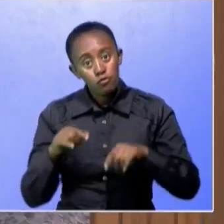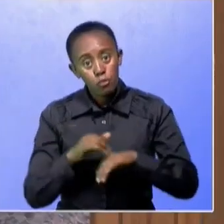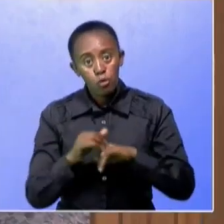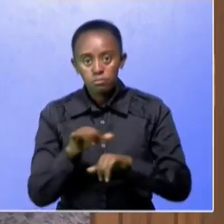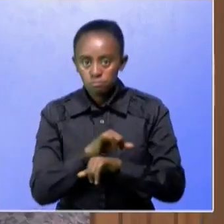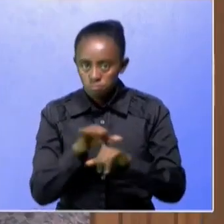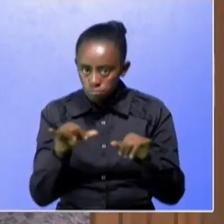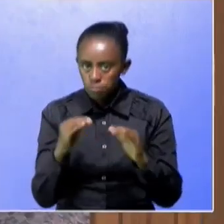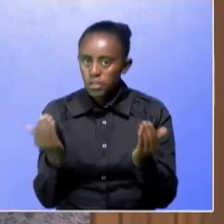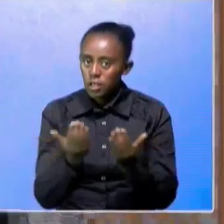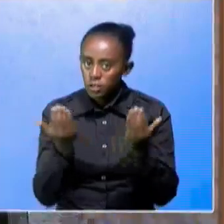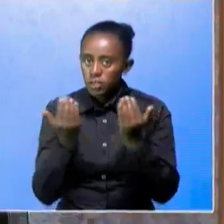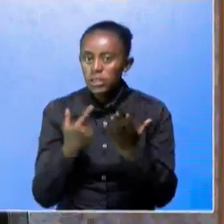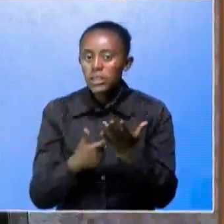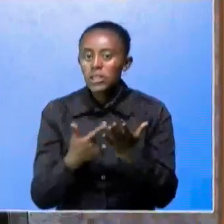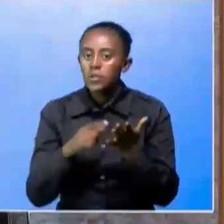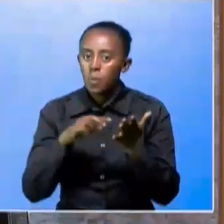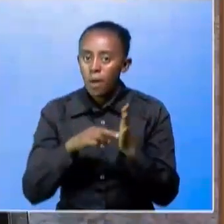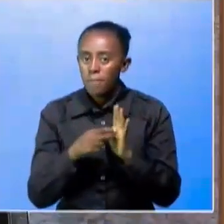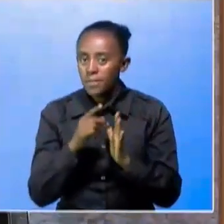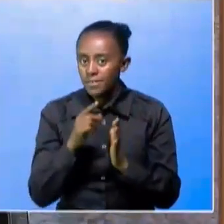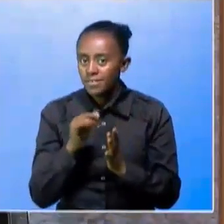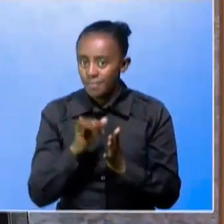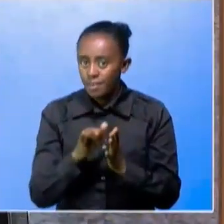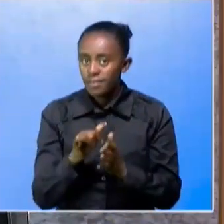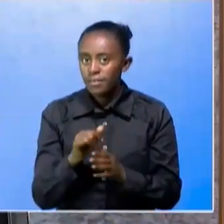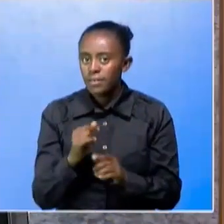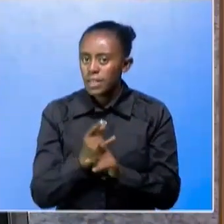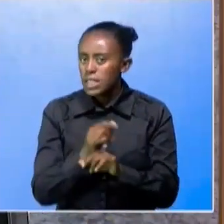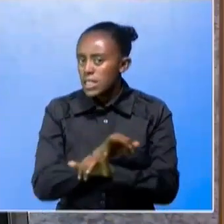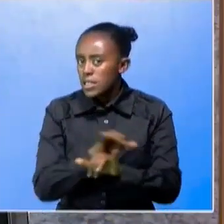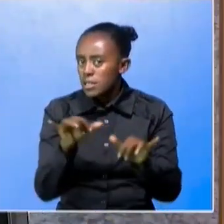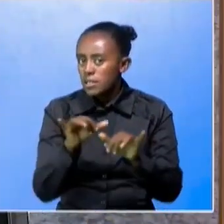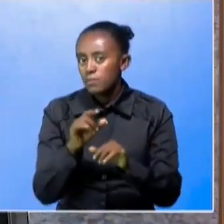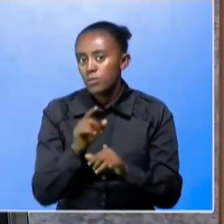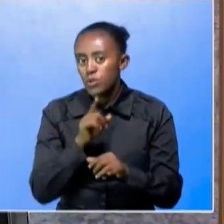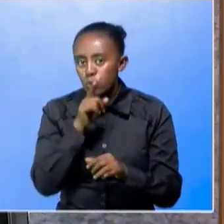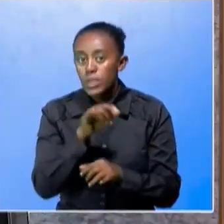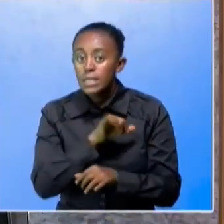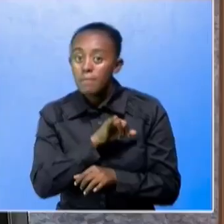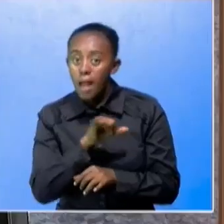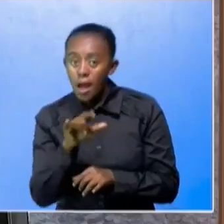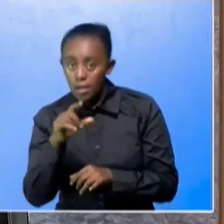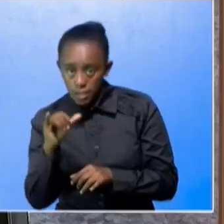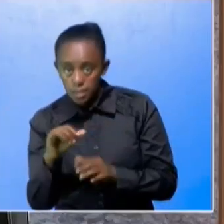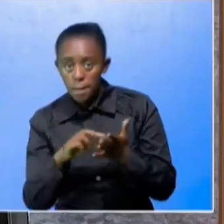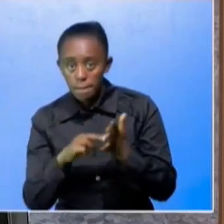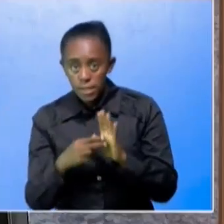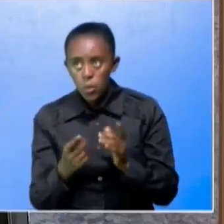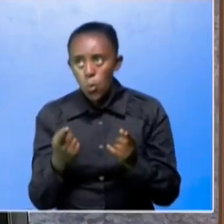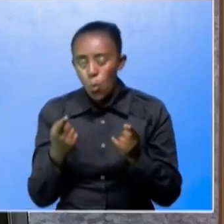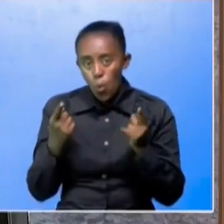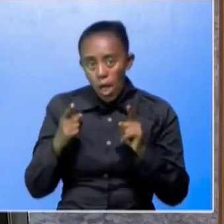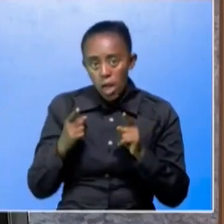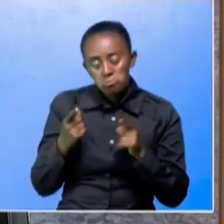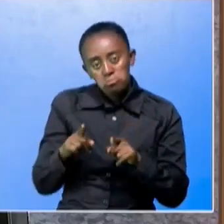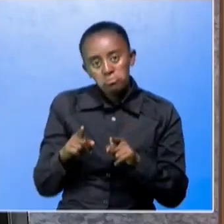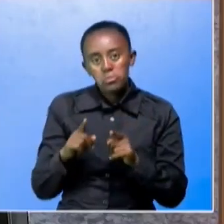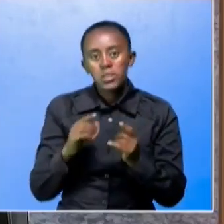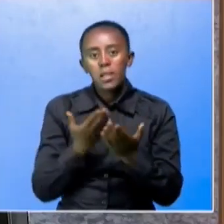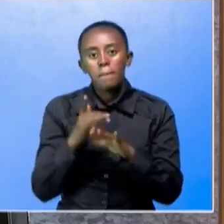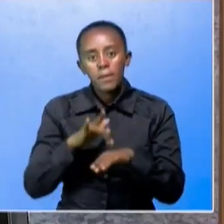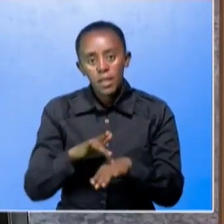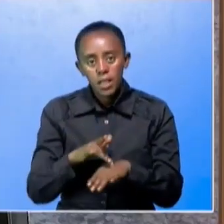be encouraged. This is what I mean that. Right? The same is true. Similarly, mean that when something or the situation that